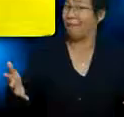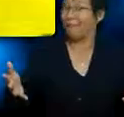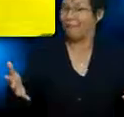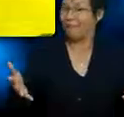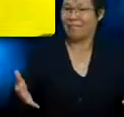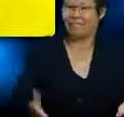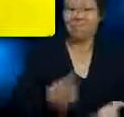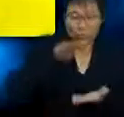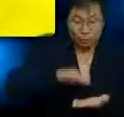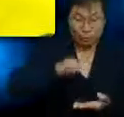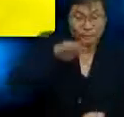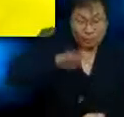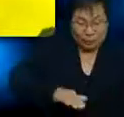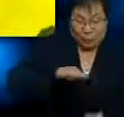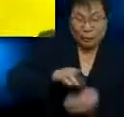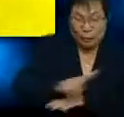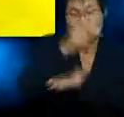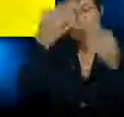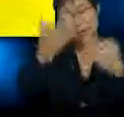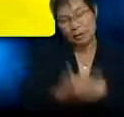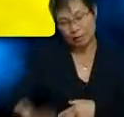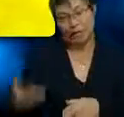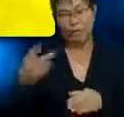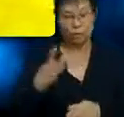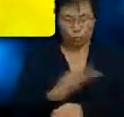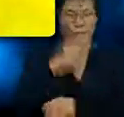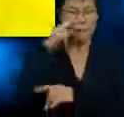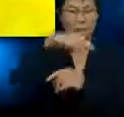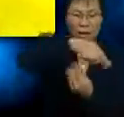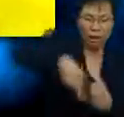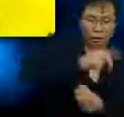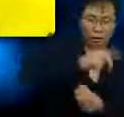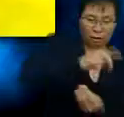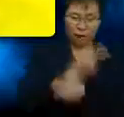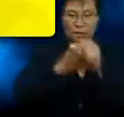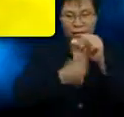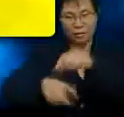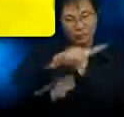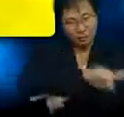Springs are used in many of the things we see around us every day.